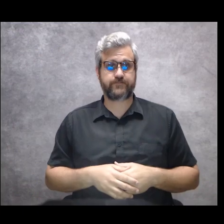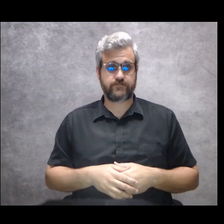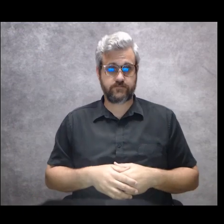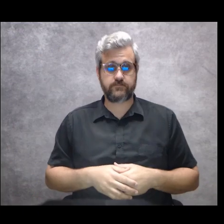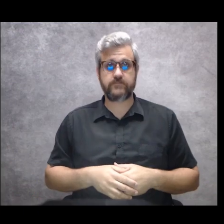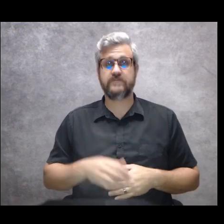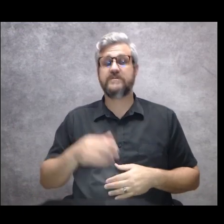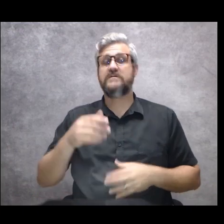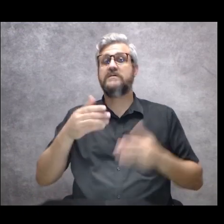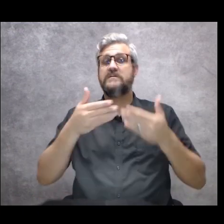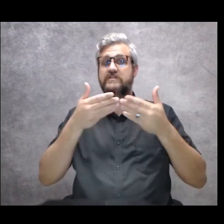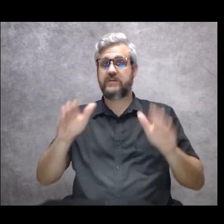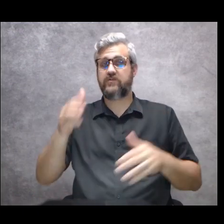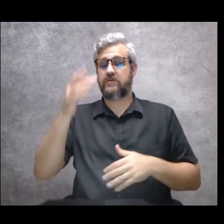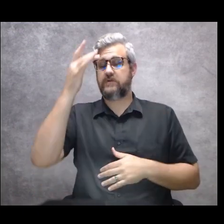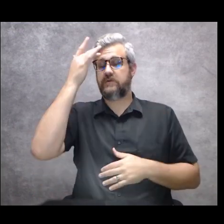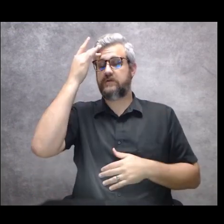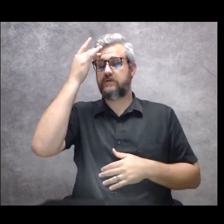The